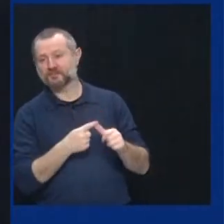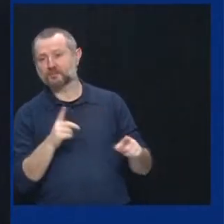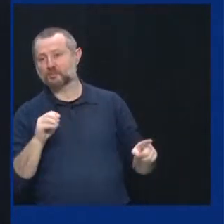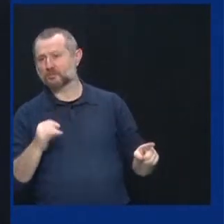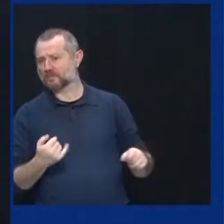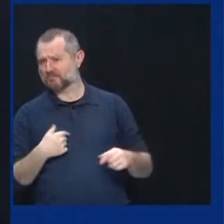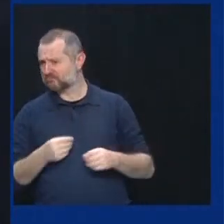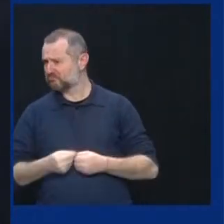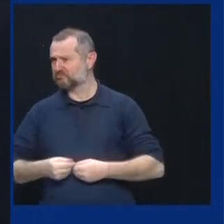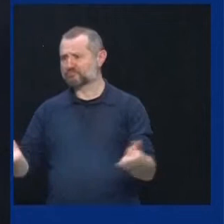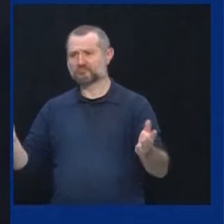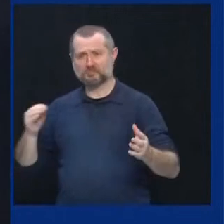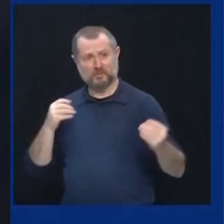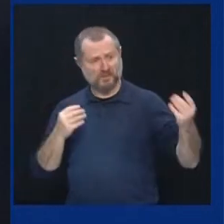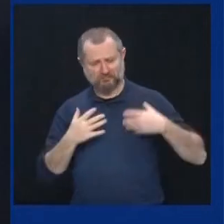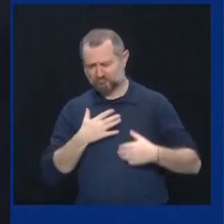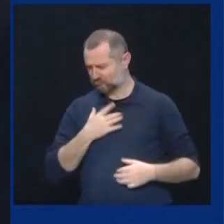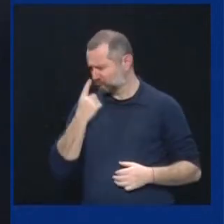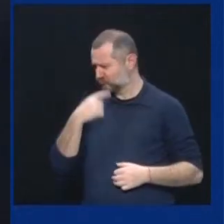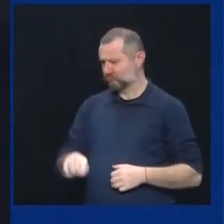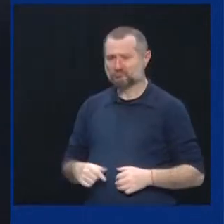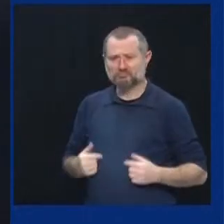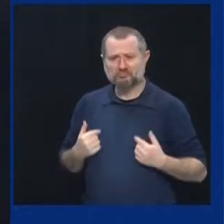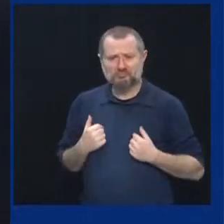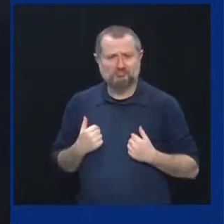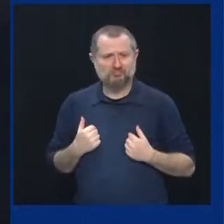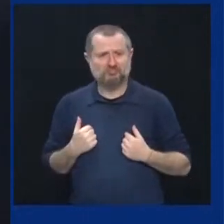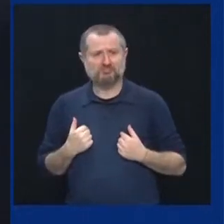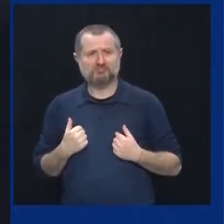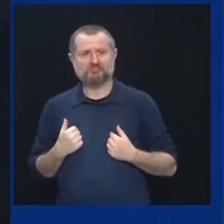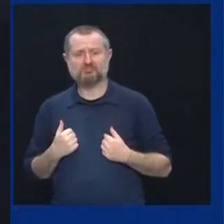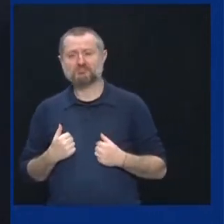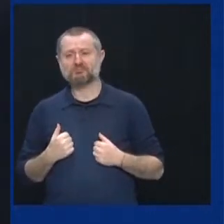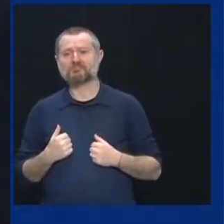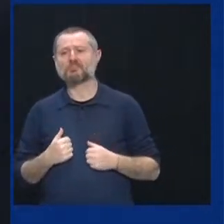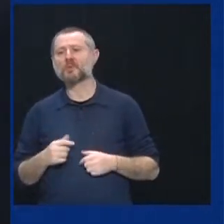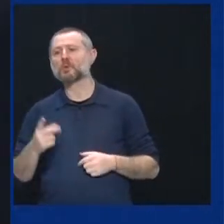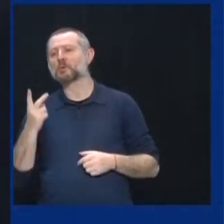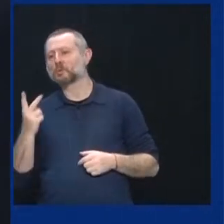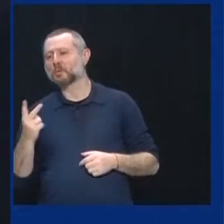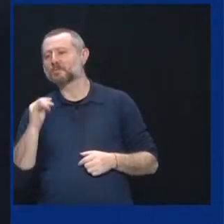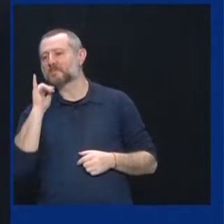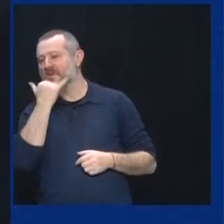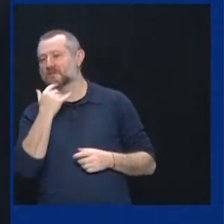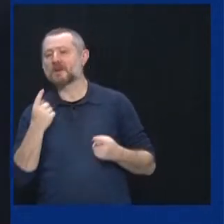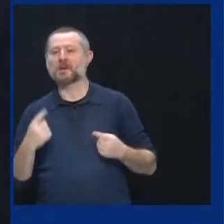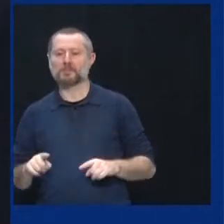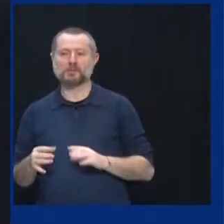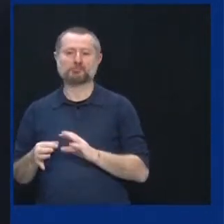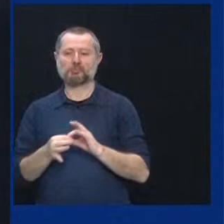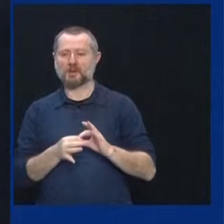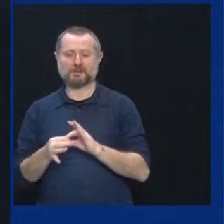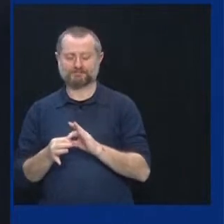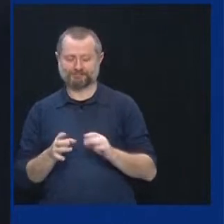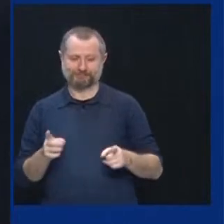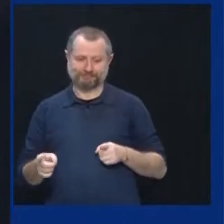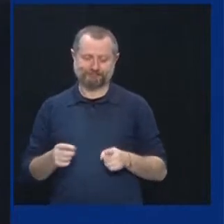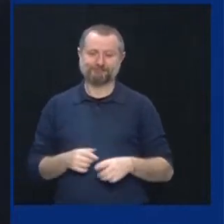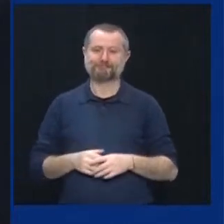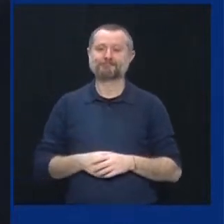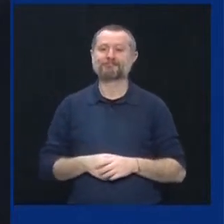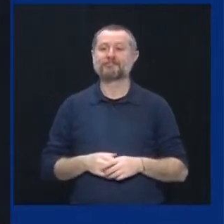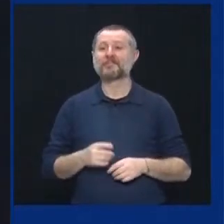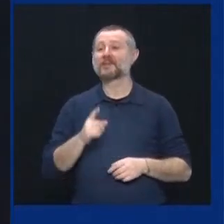it. You know, there were two corresponding mistakes, Bill. And part of it is a function of the